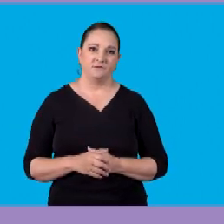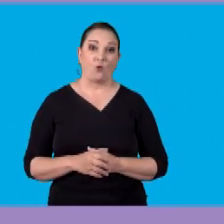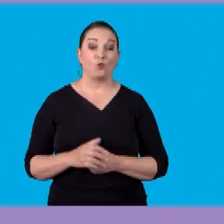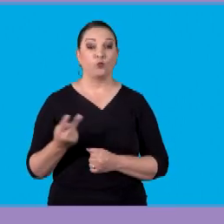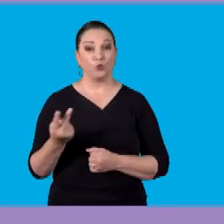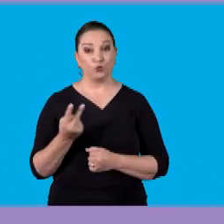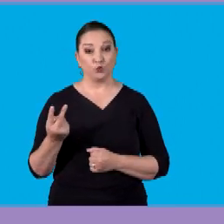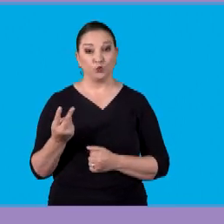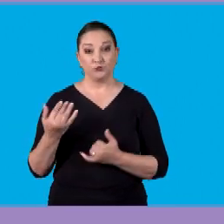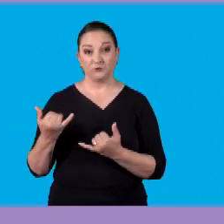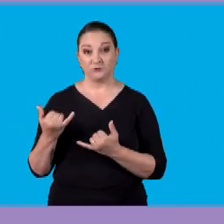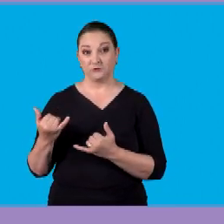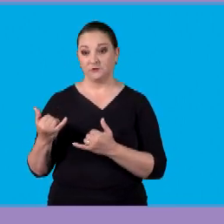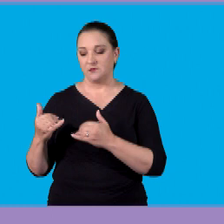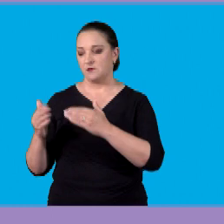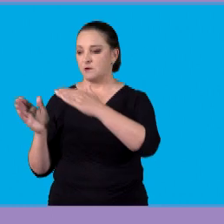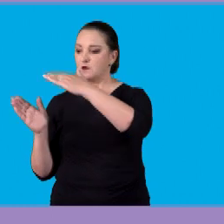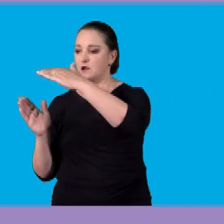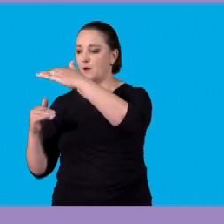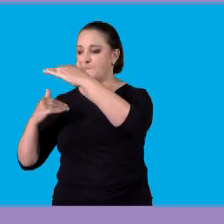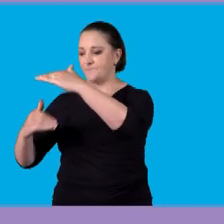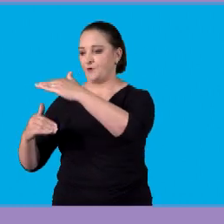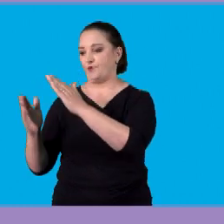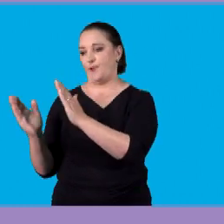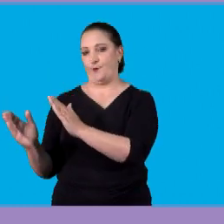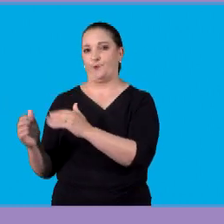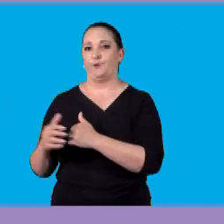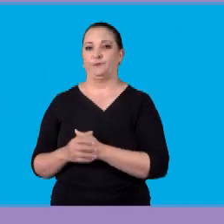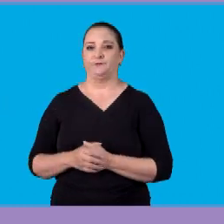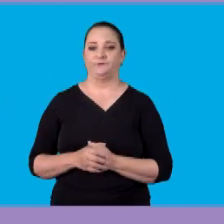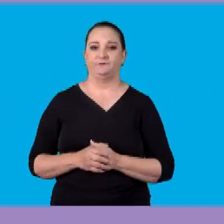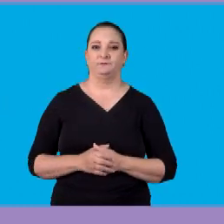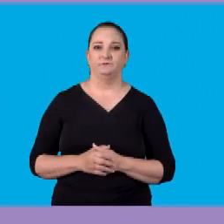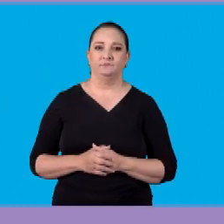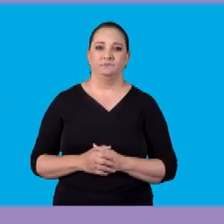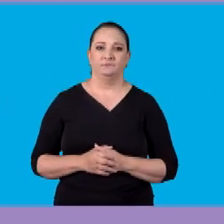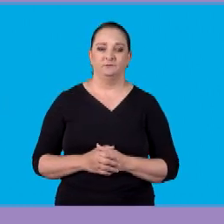and lastly also with a parallelogram.